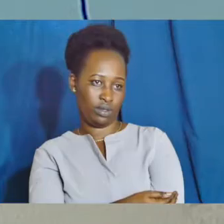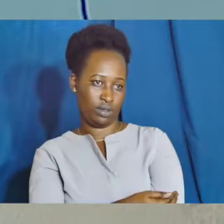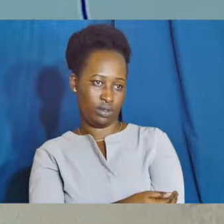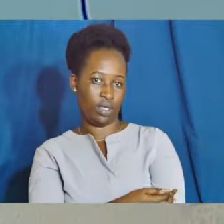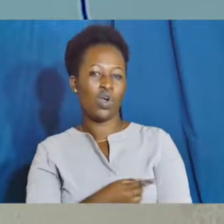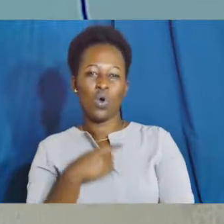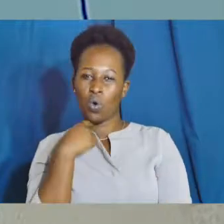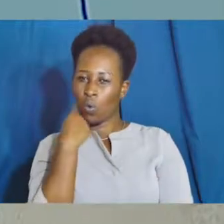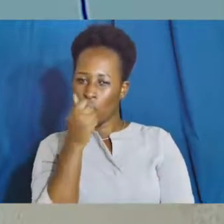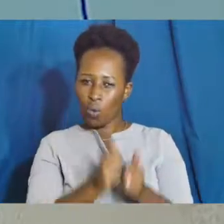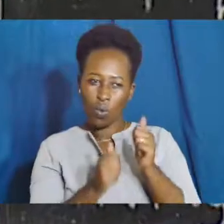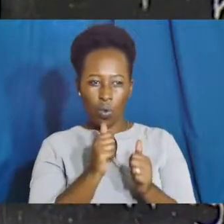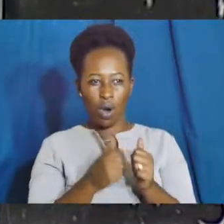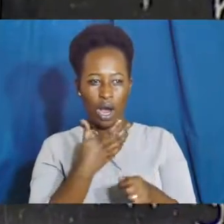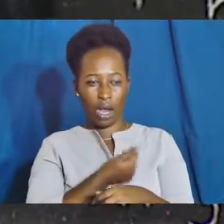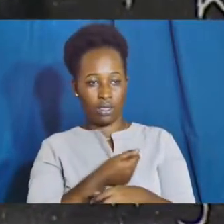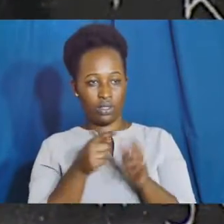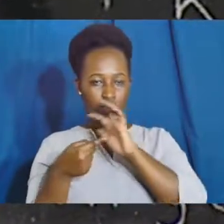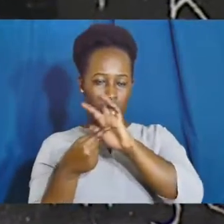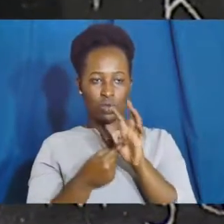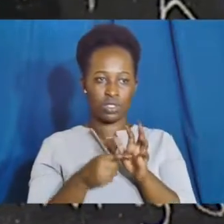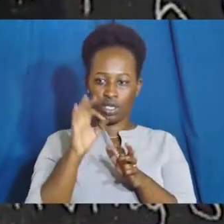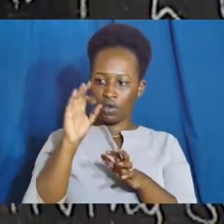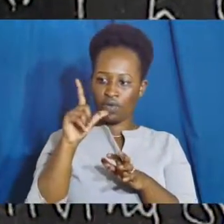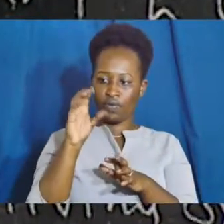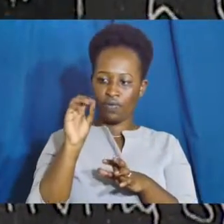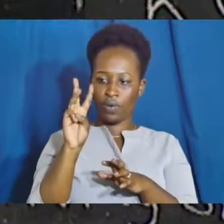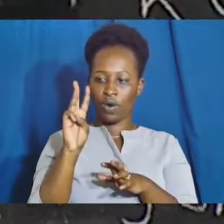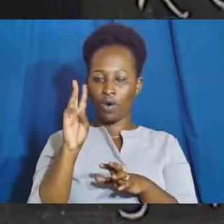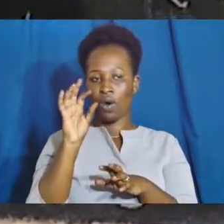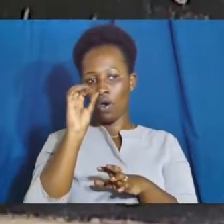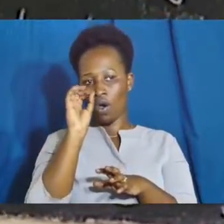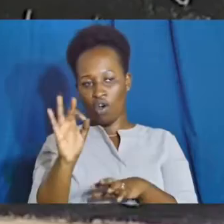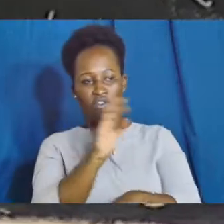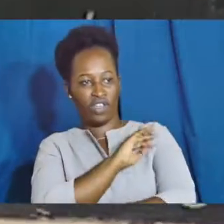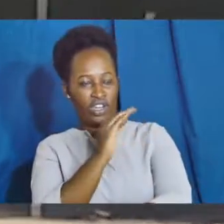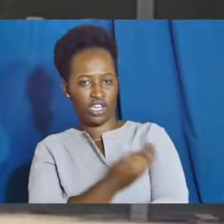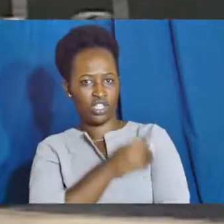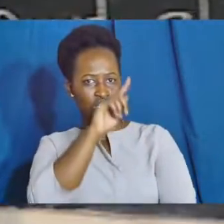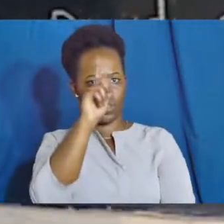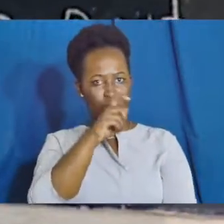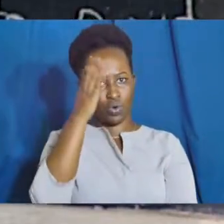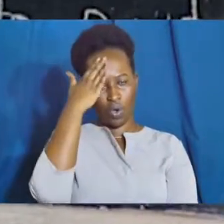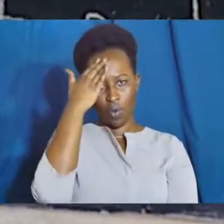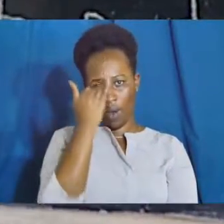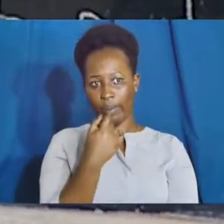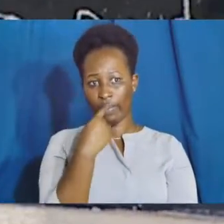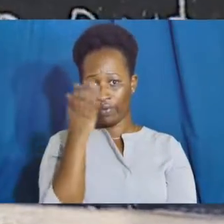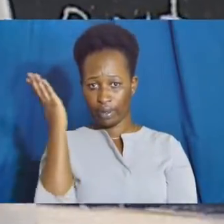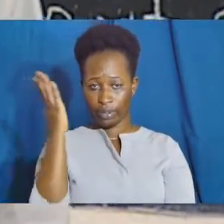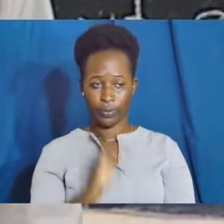shows flow of energy. Do you know why they say